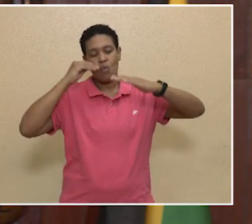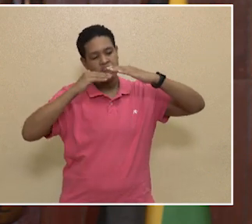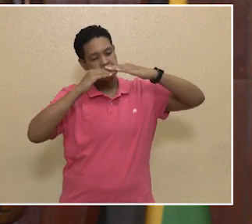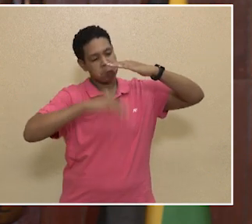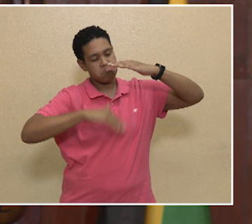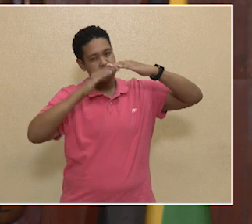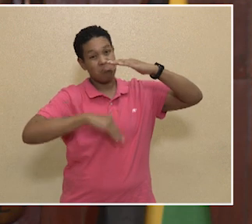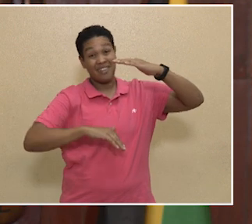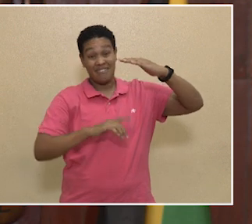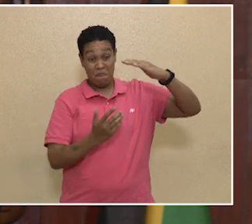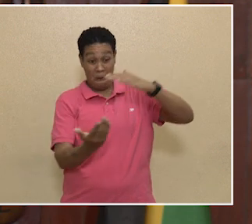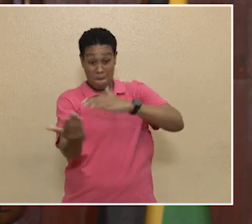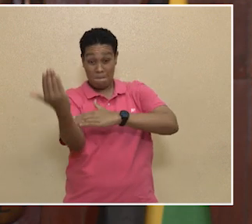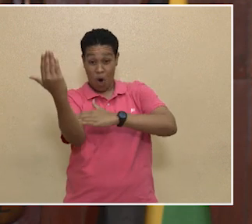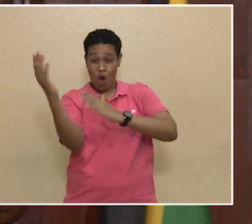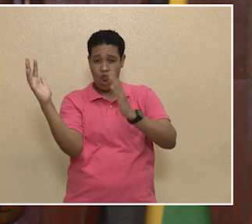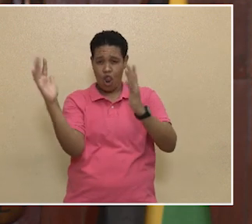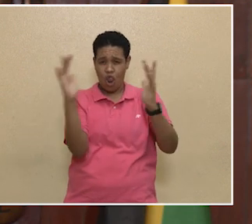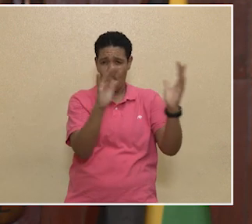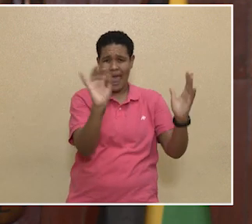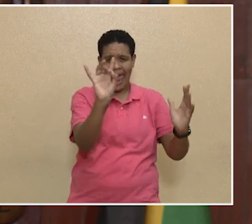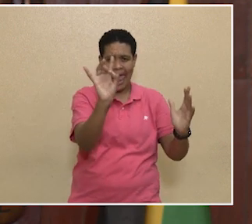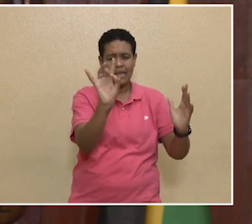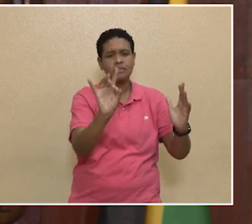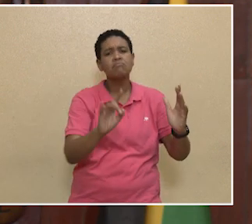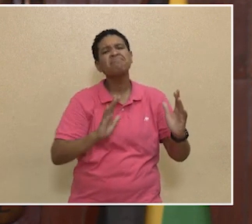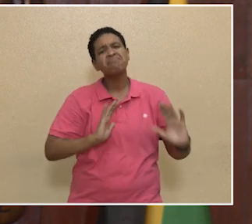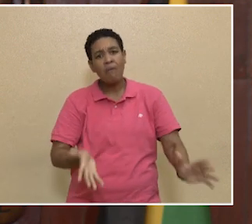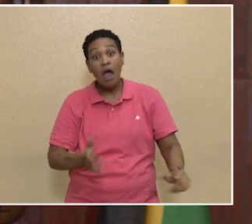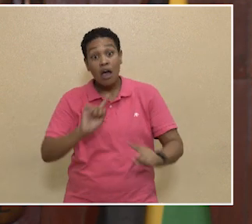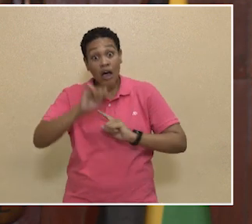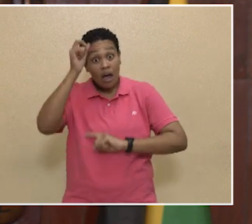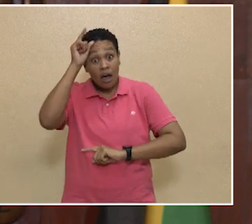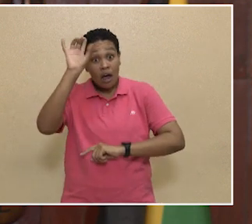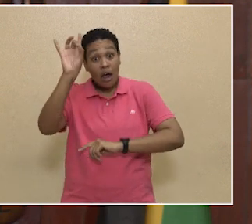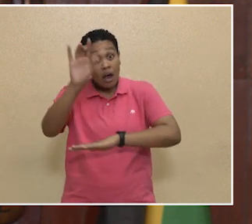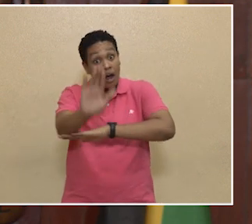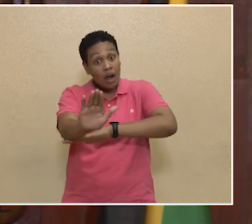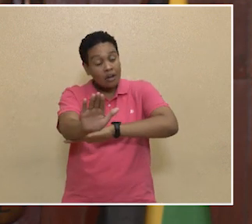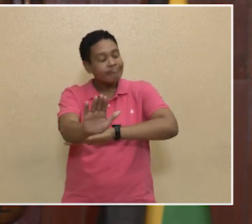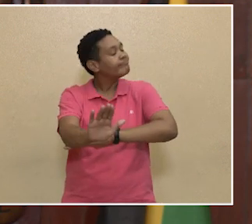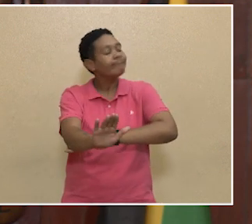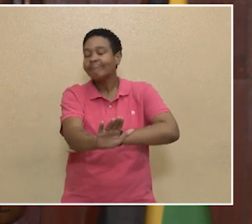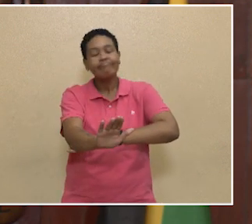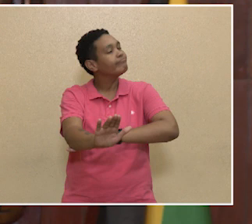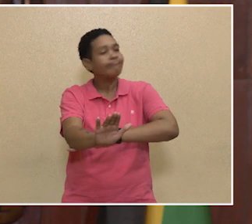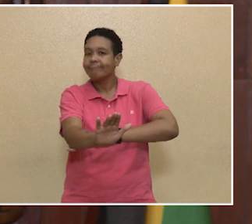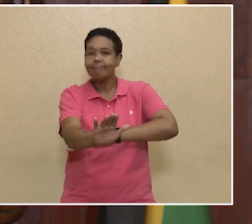The police has been instructed to enforce an all-island curfew